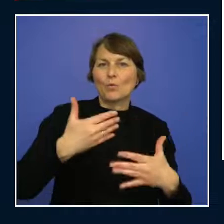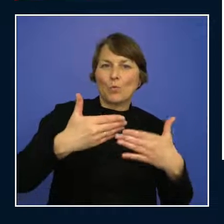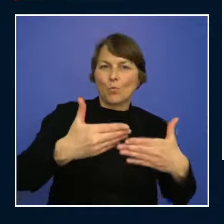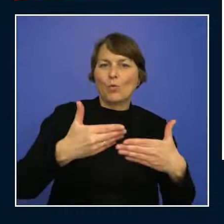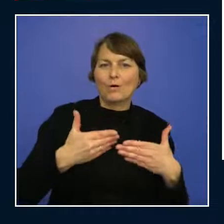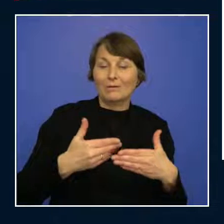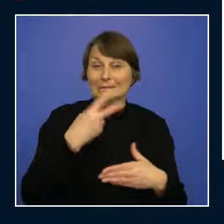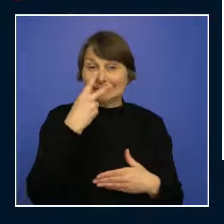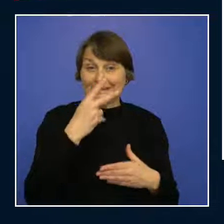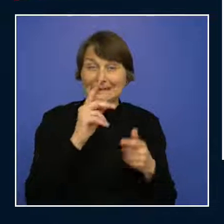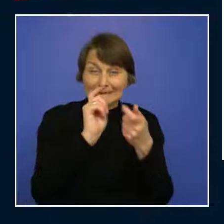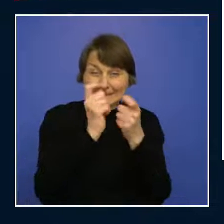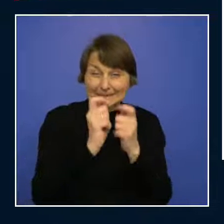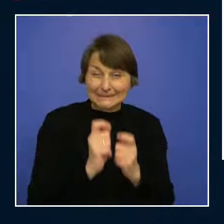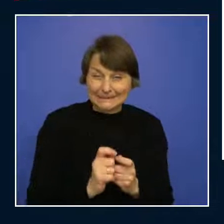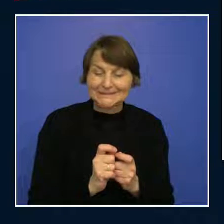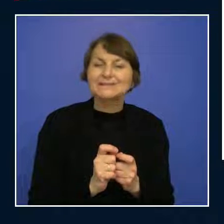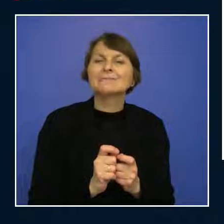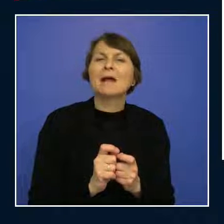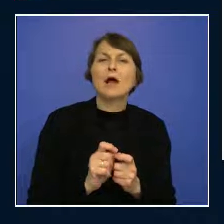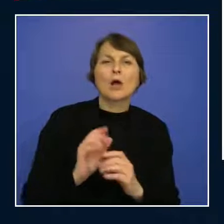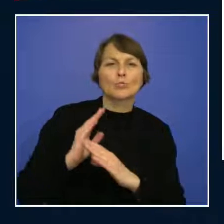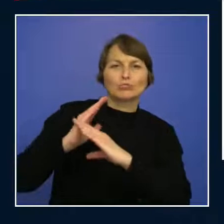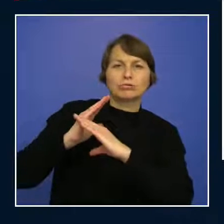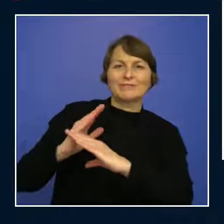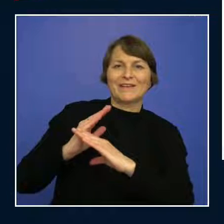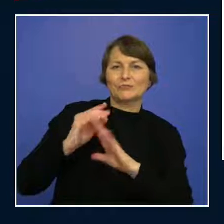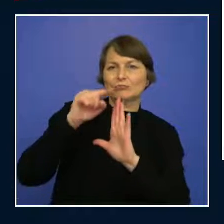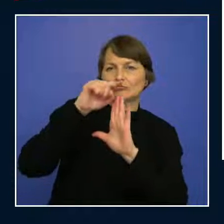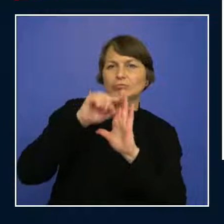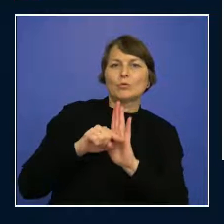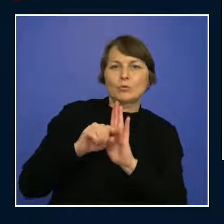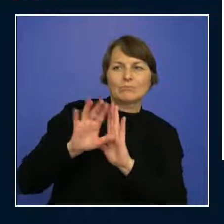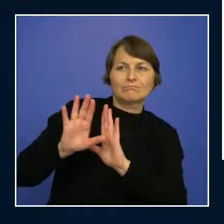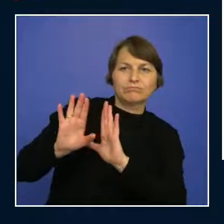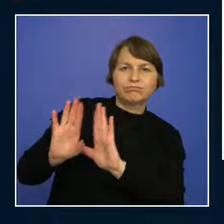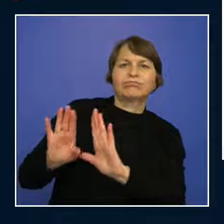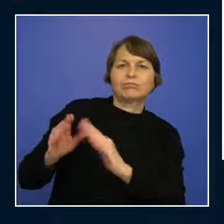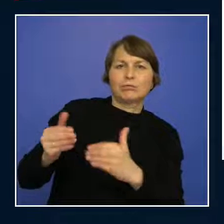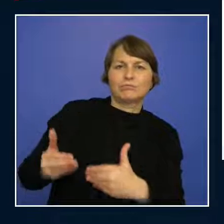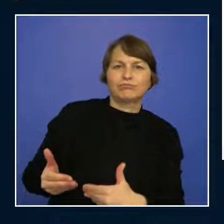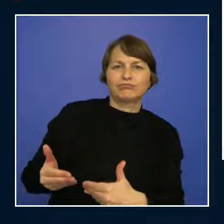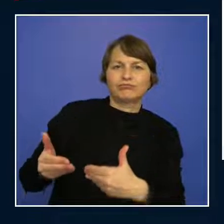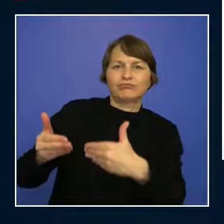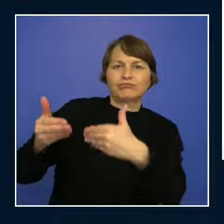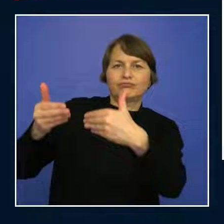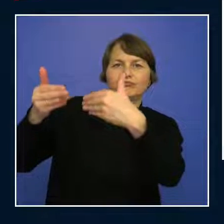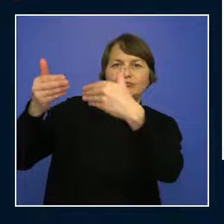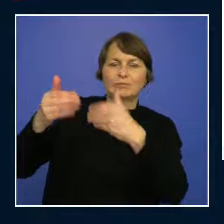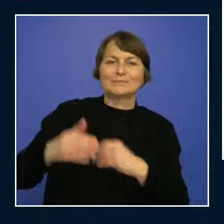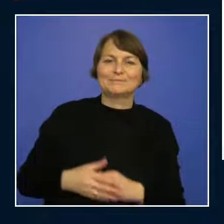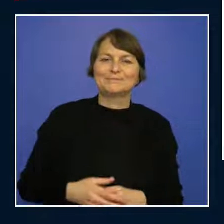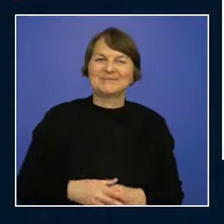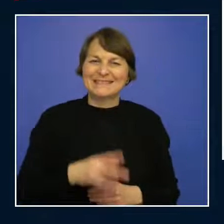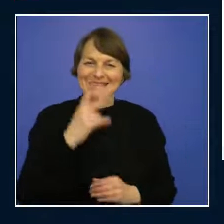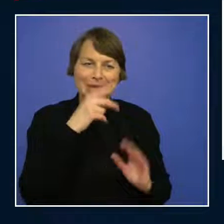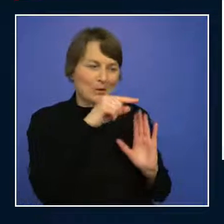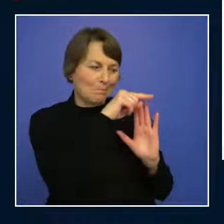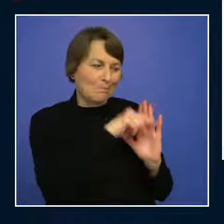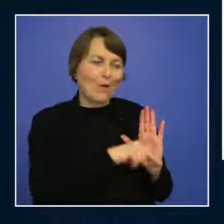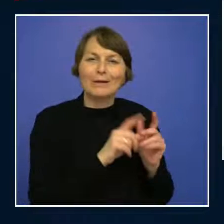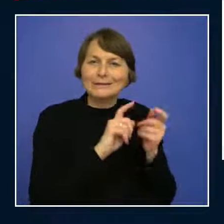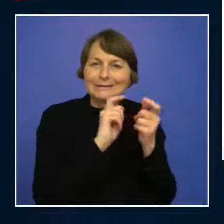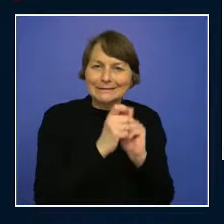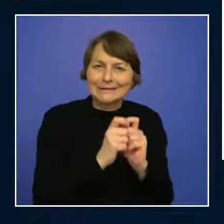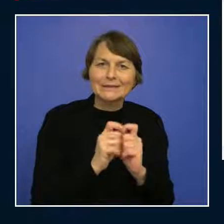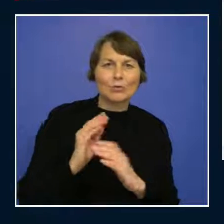that I've got a prevention rule set up. If we go into the policy settings here, I've got prevention set